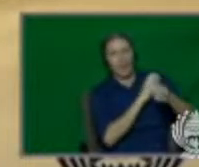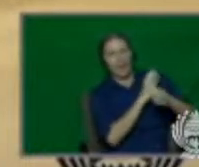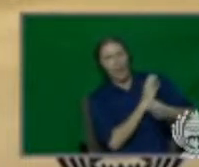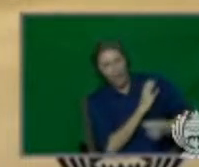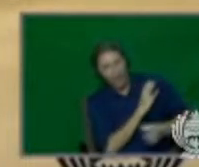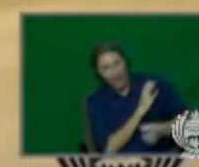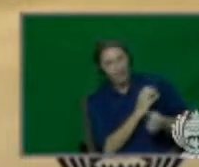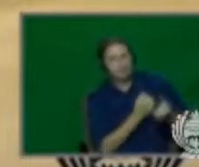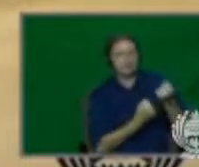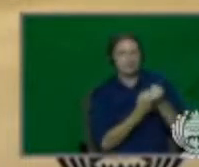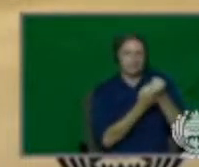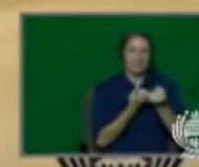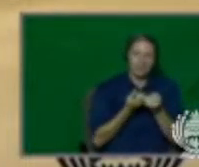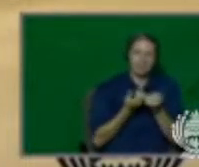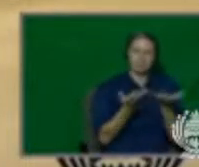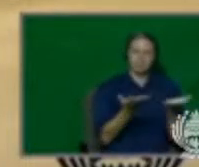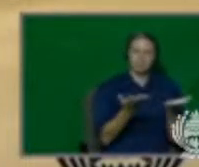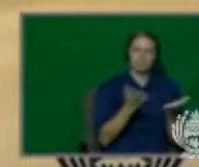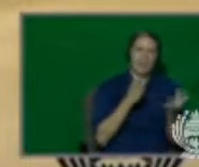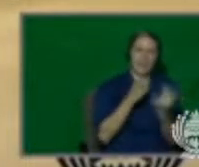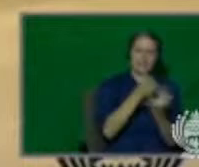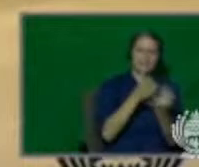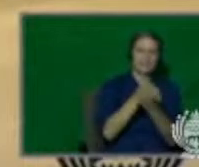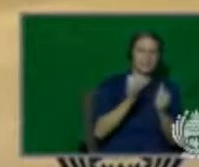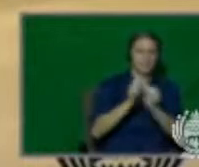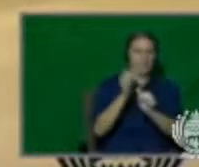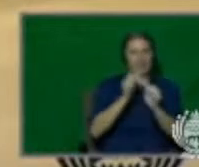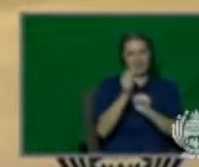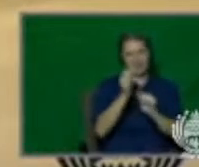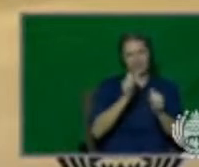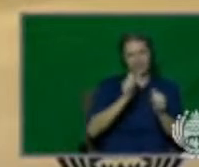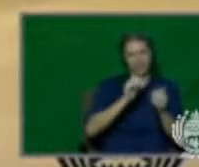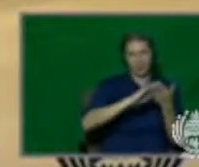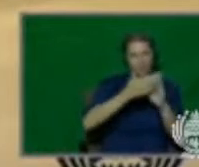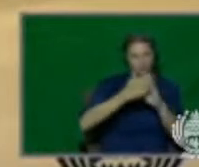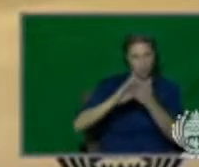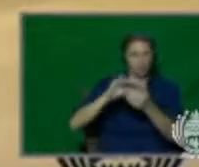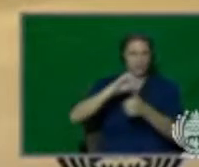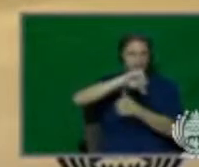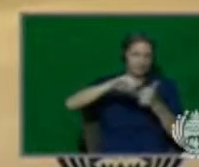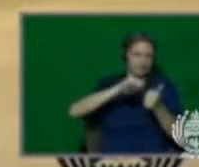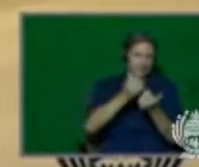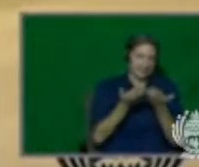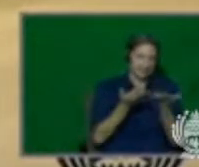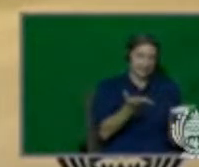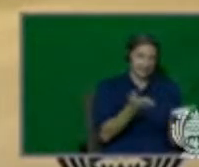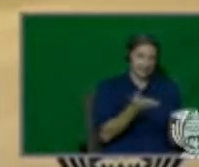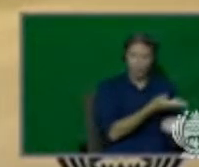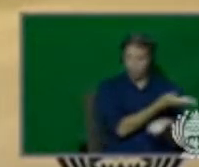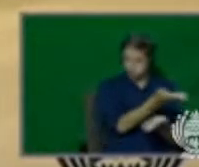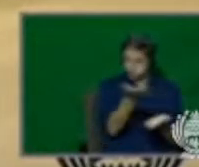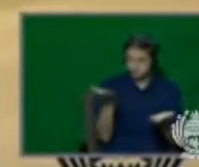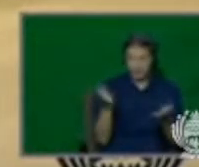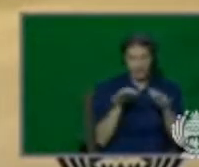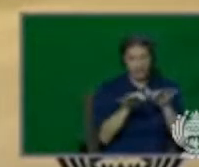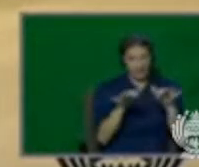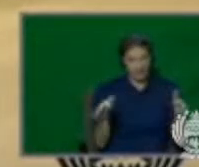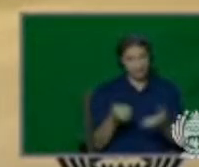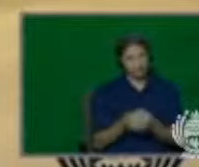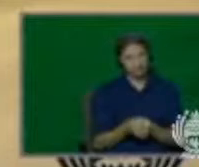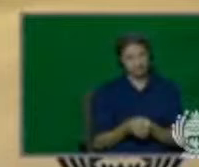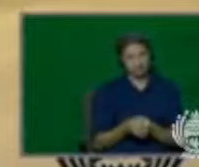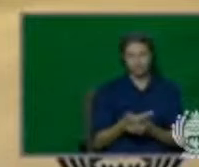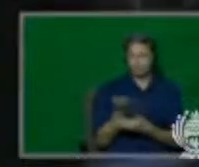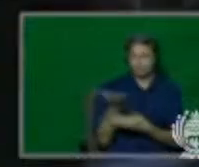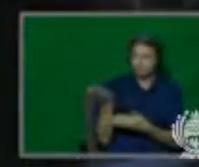improve access to social services the people get. Madam Speaker, there are several